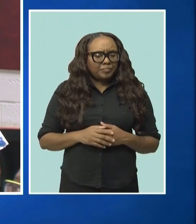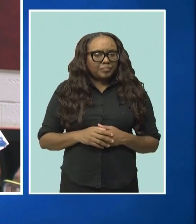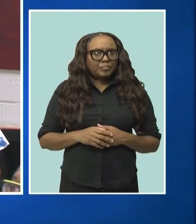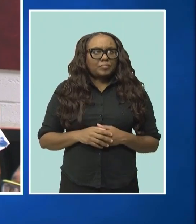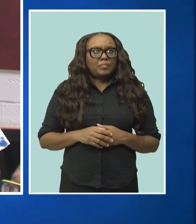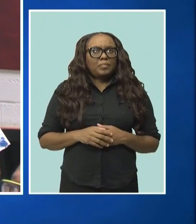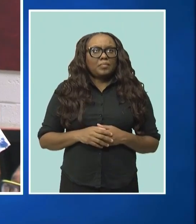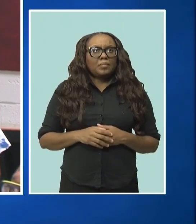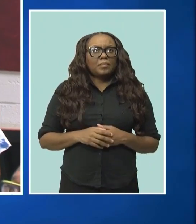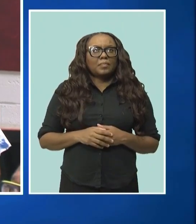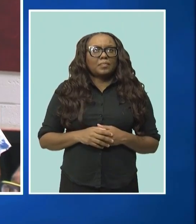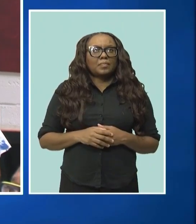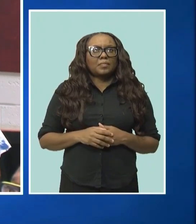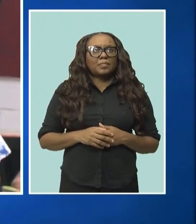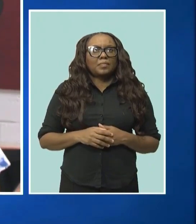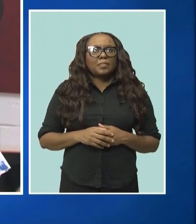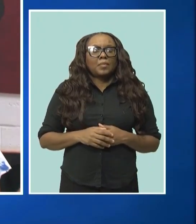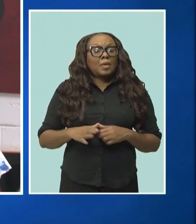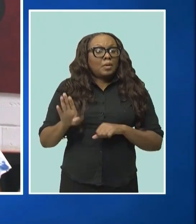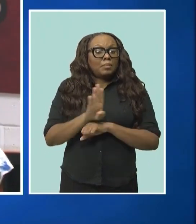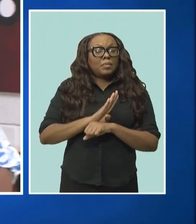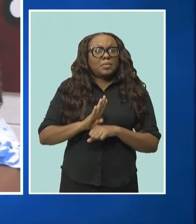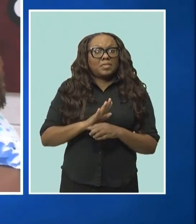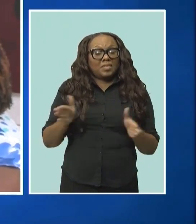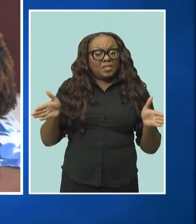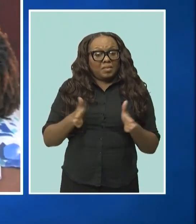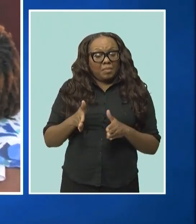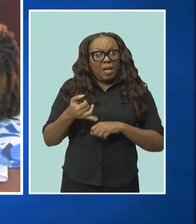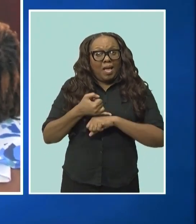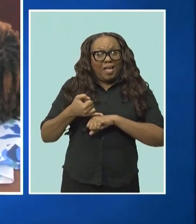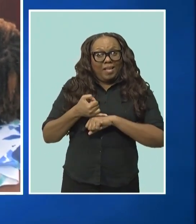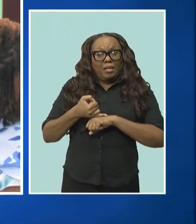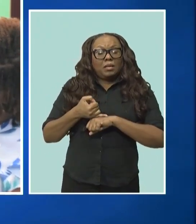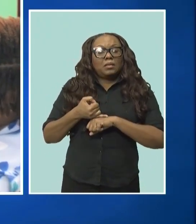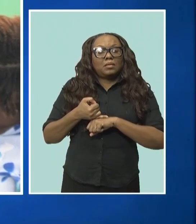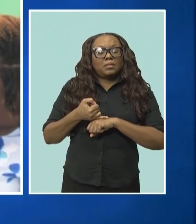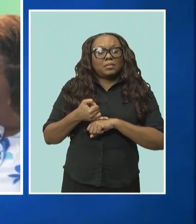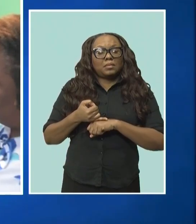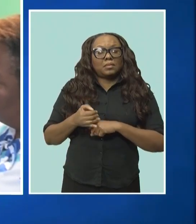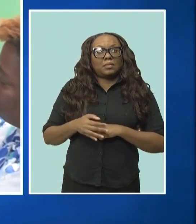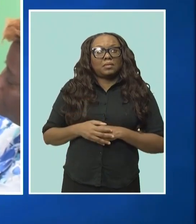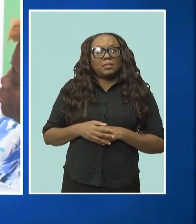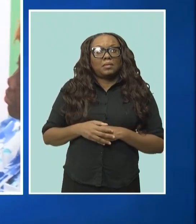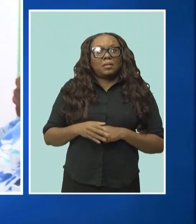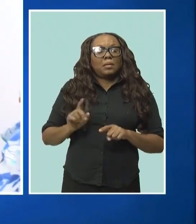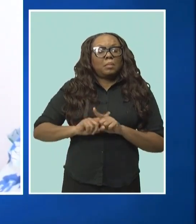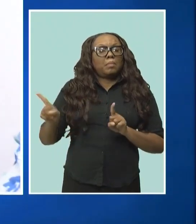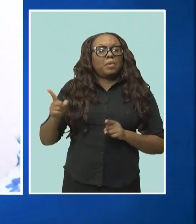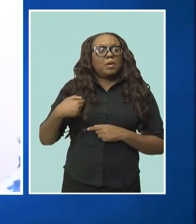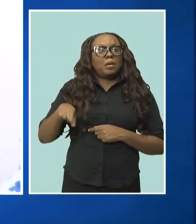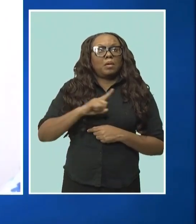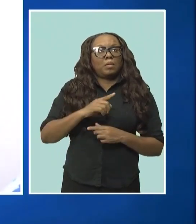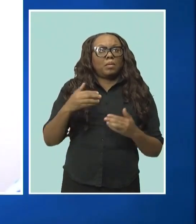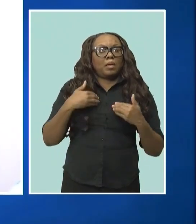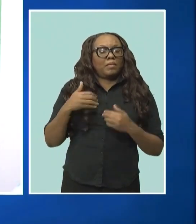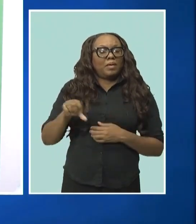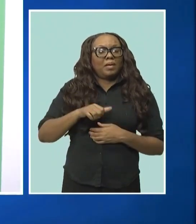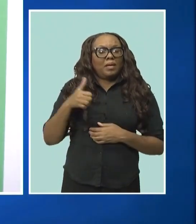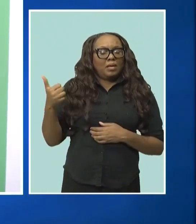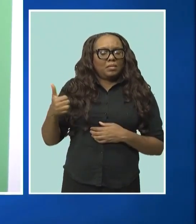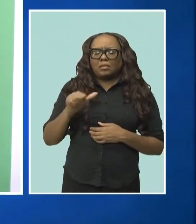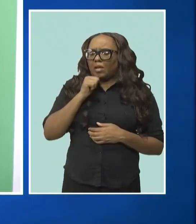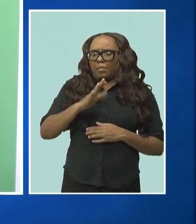for not wanting, Barbados is a very small country. There is an ex-commissioner of police from another territory, not